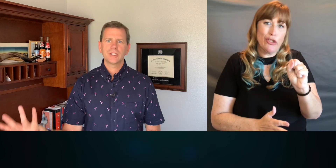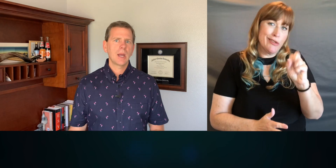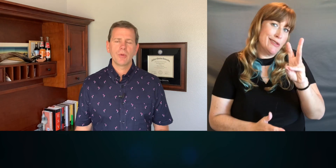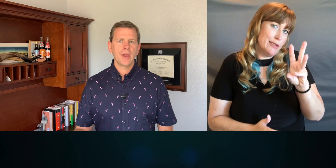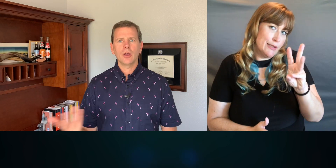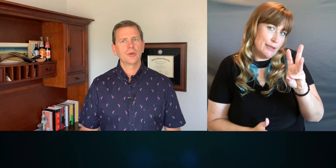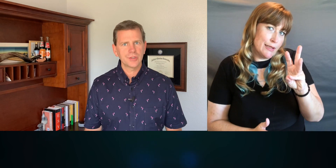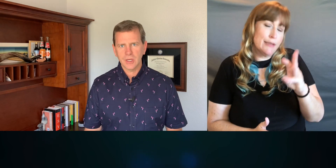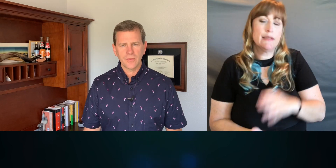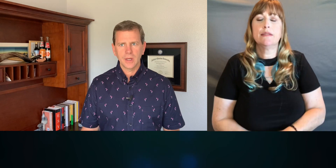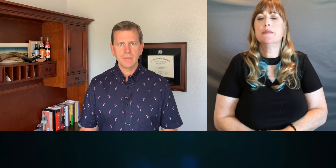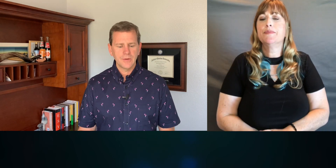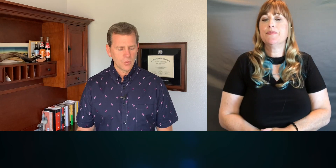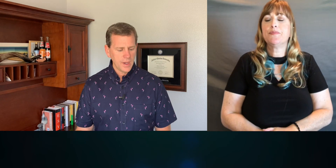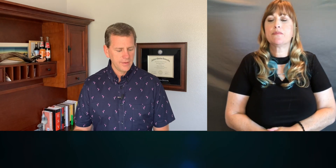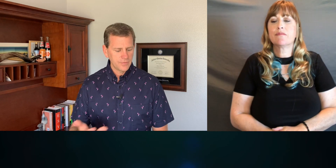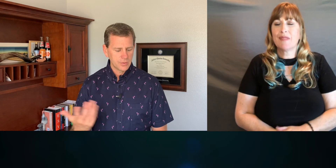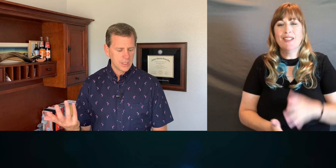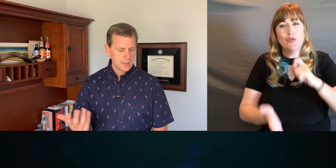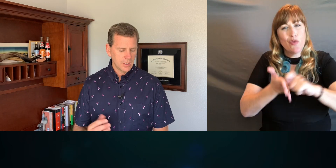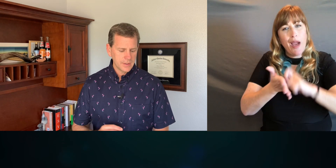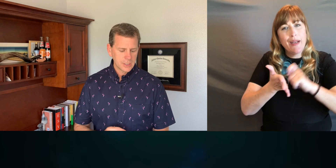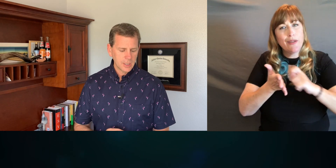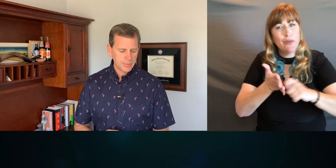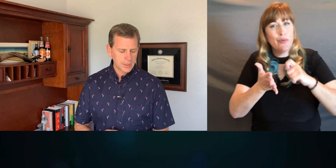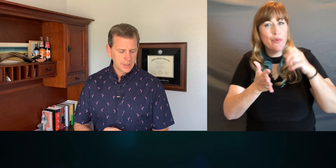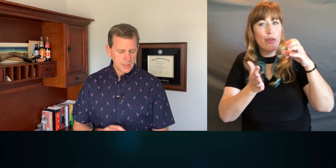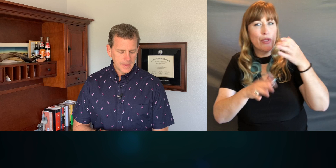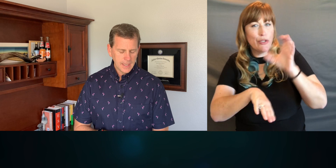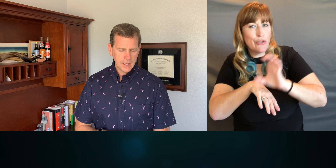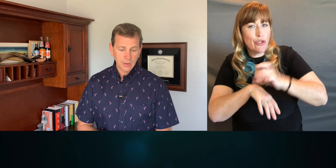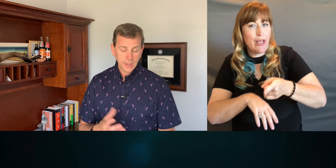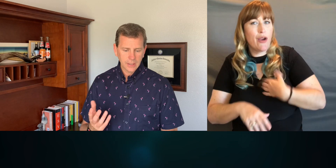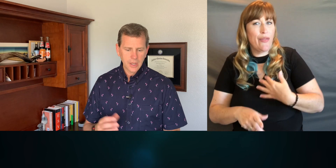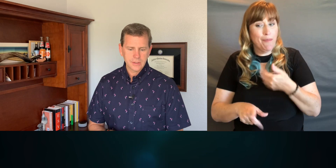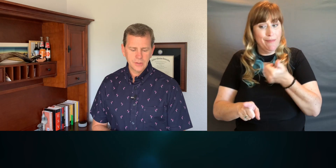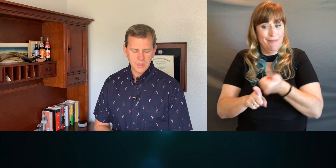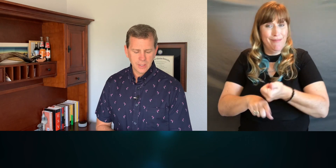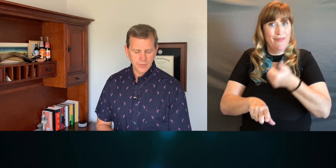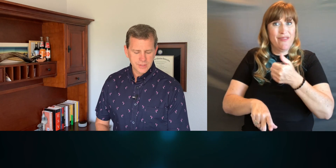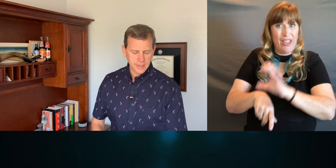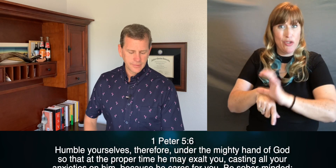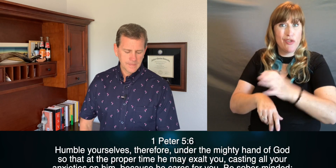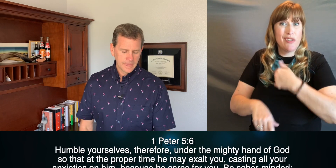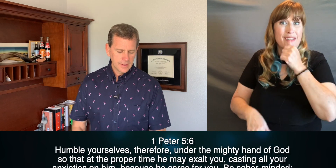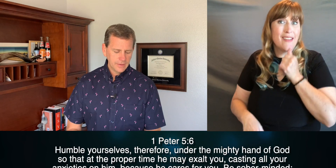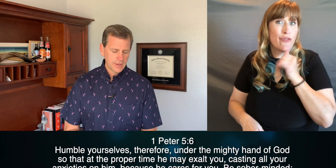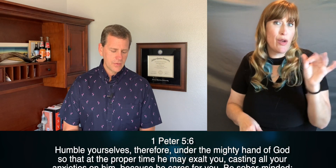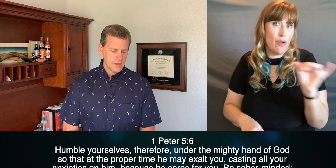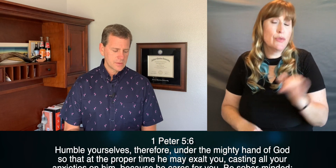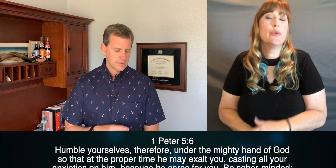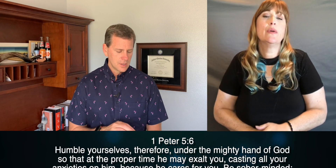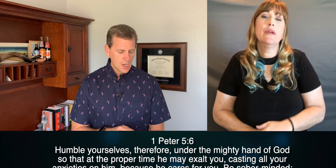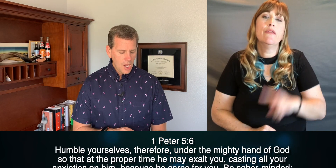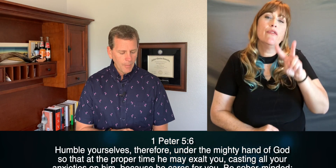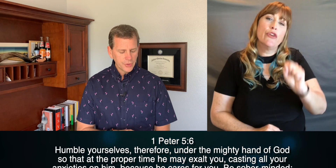church at a time when they also are suffering in different ways, if you read the entire book, and or trying to letter, excuse me. In verse 6, he says